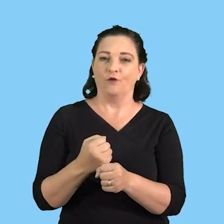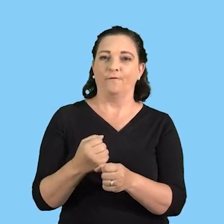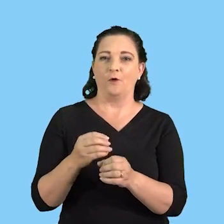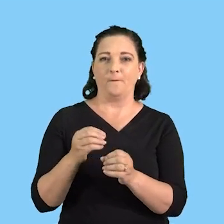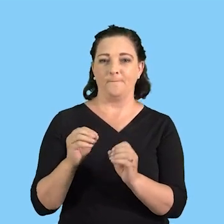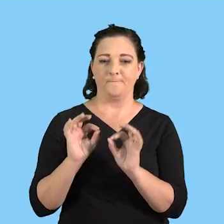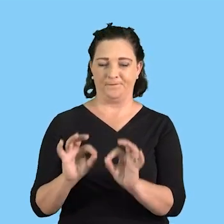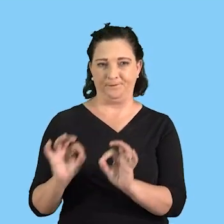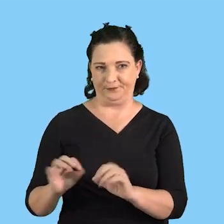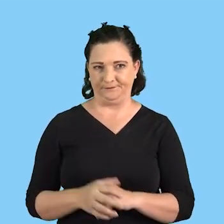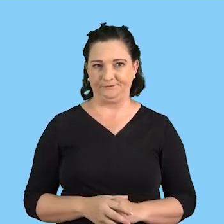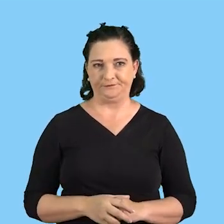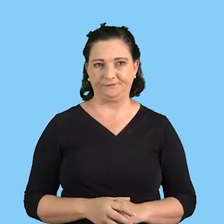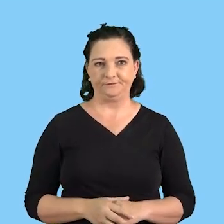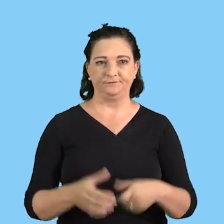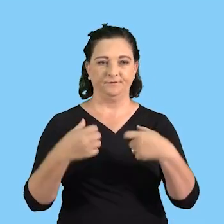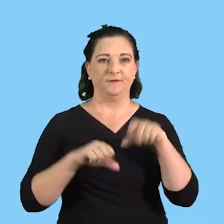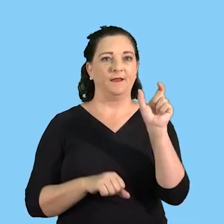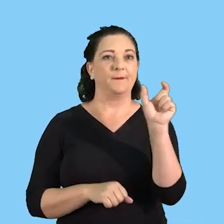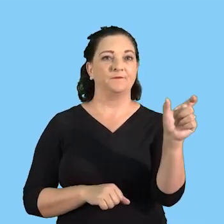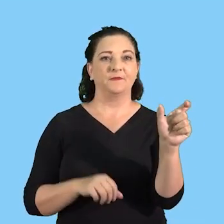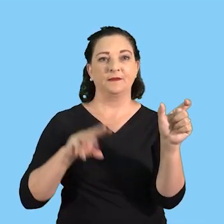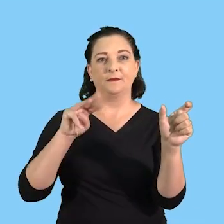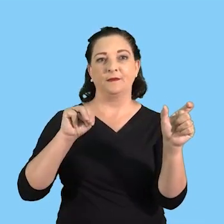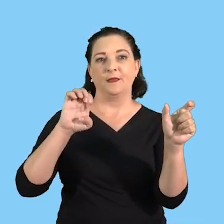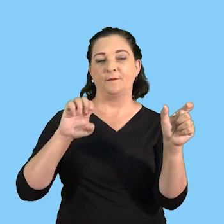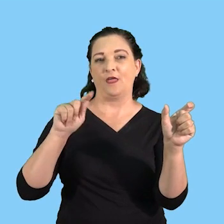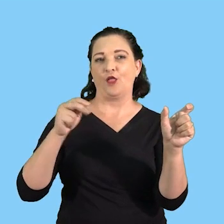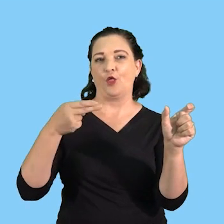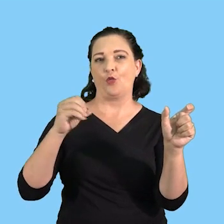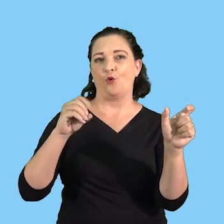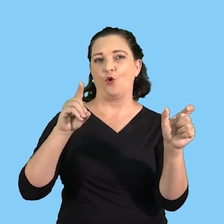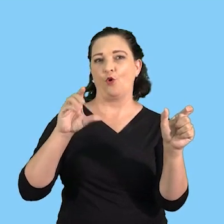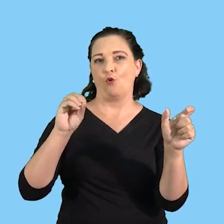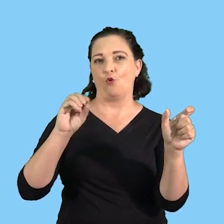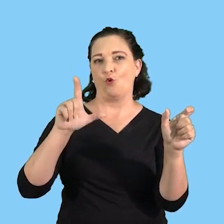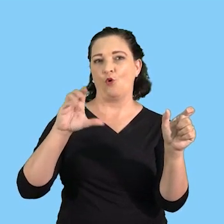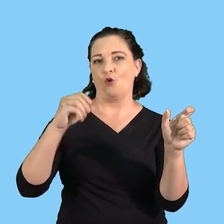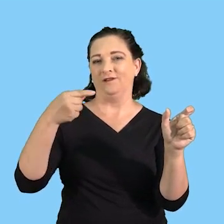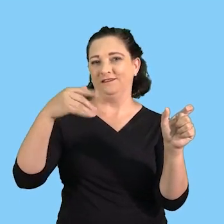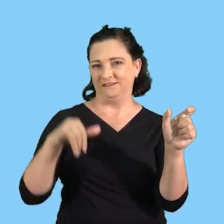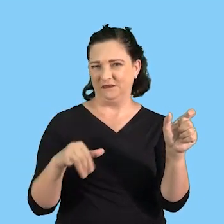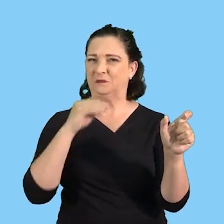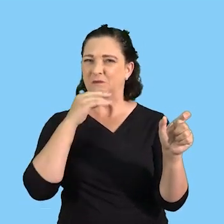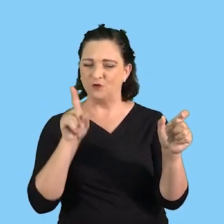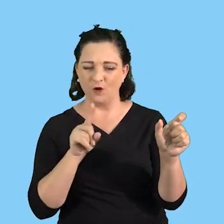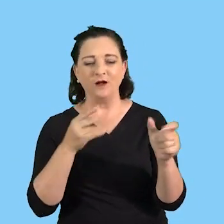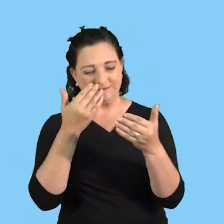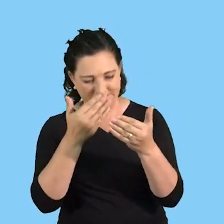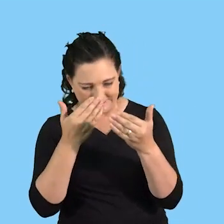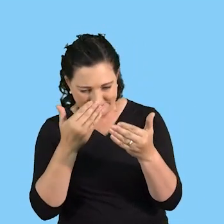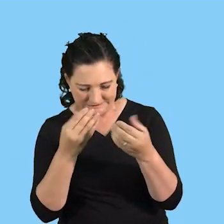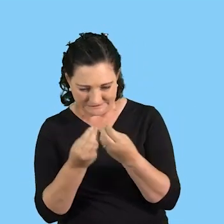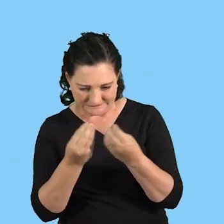We then have the word methodology, which is a system or ways used in particular areas of study or an